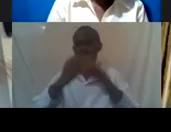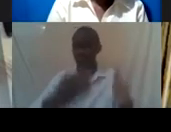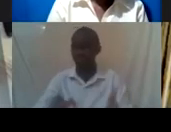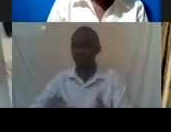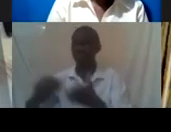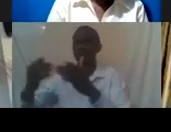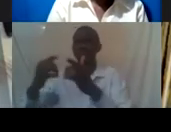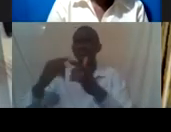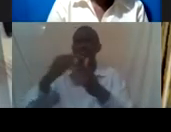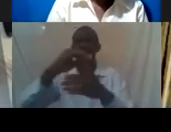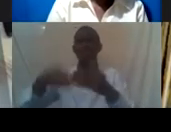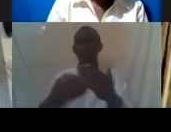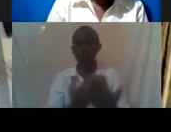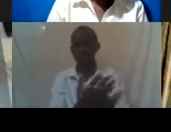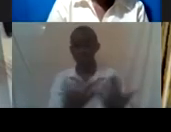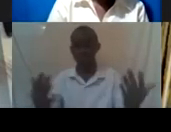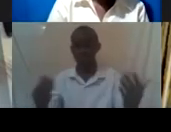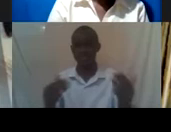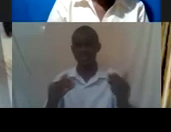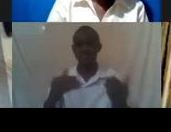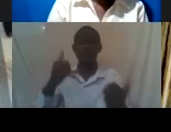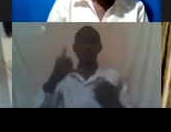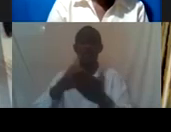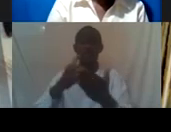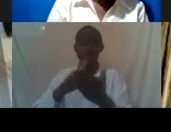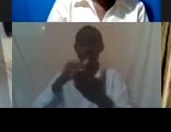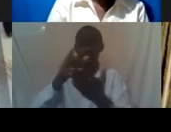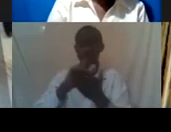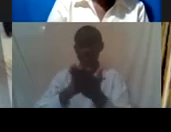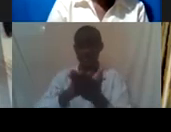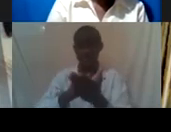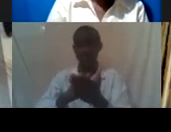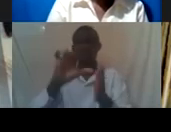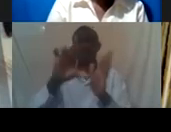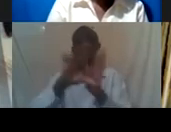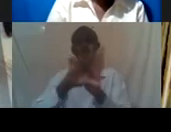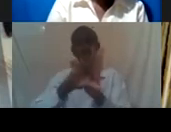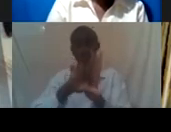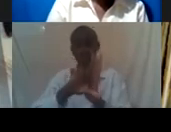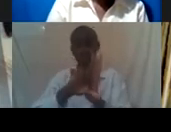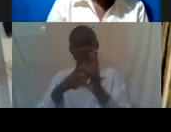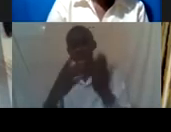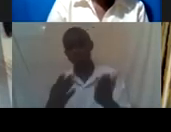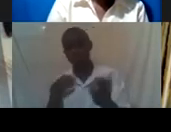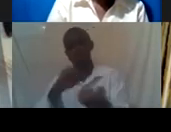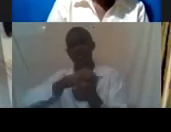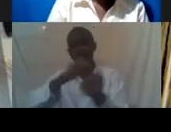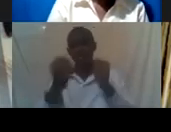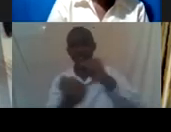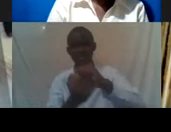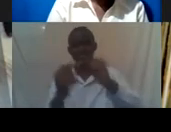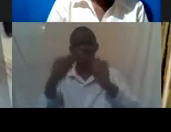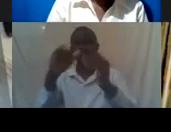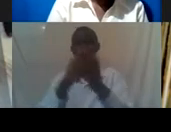things, including the consequential legislations, the consequential amendments to existing